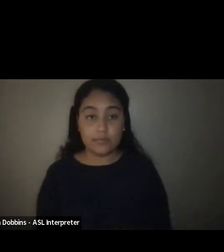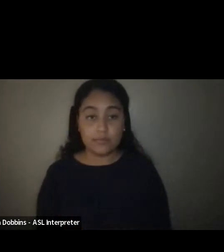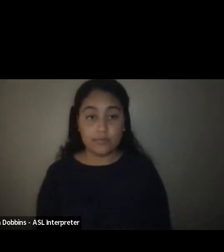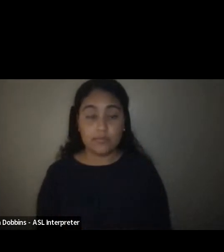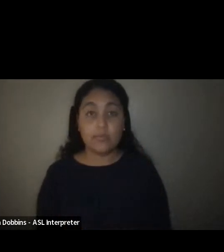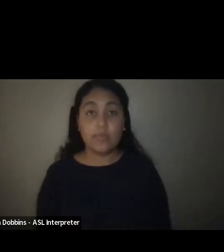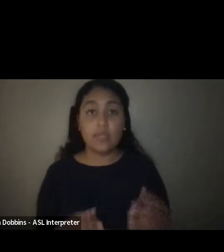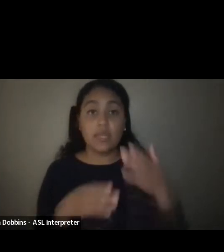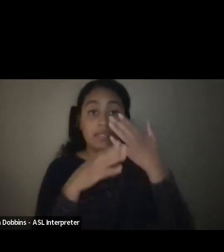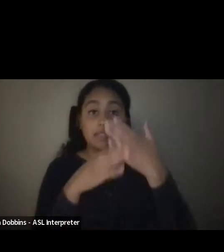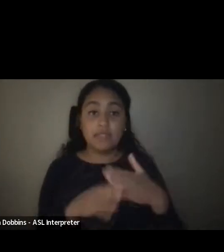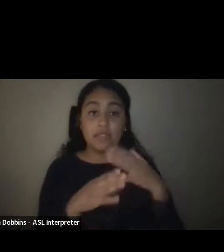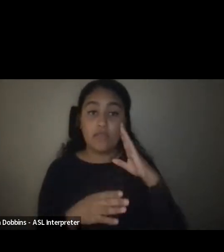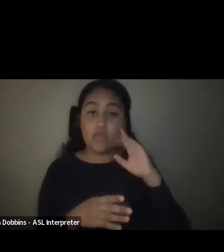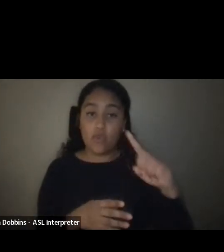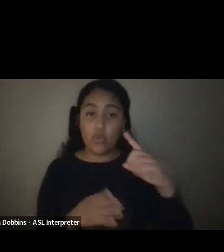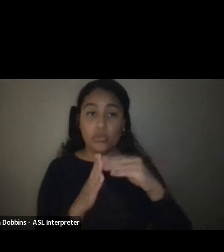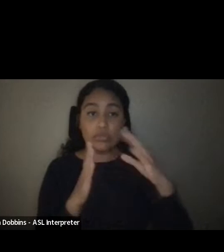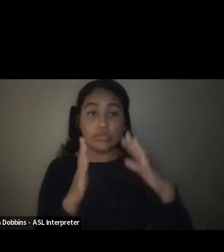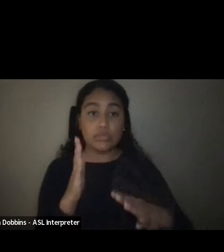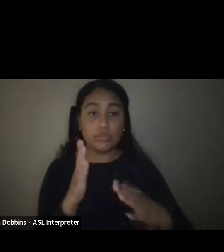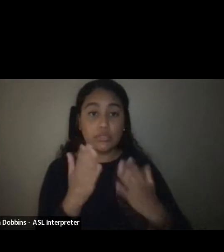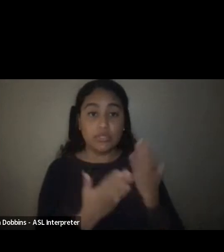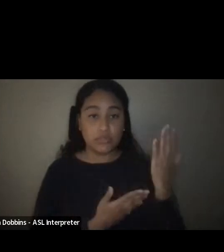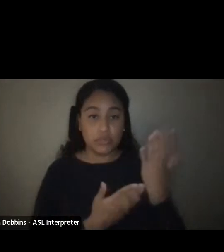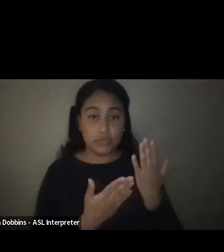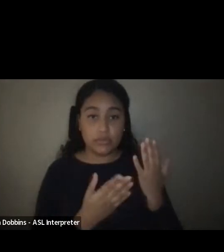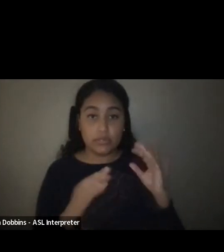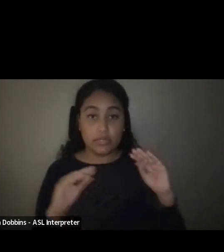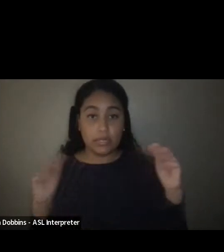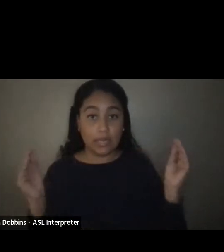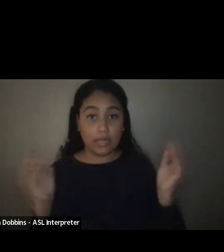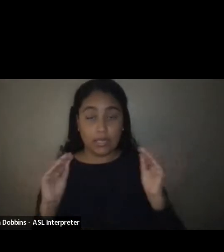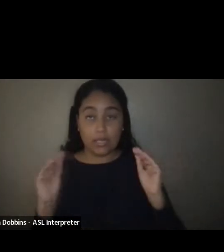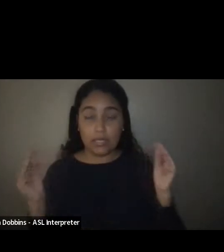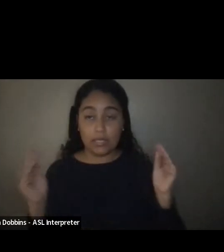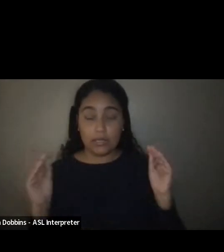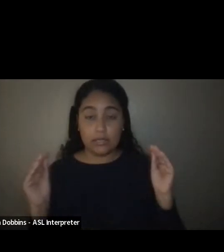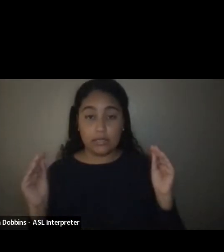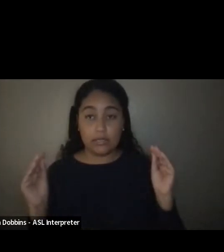of Student Services. Nothing.